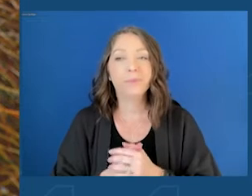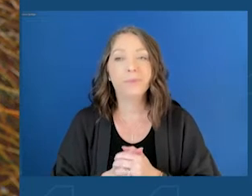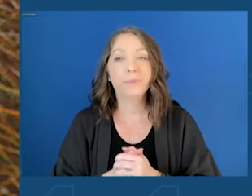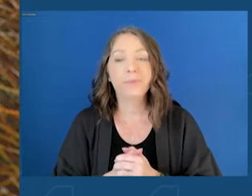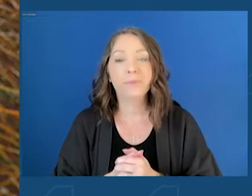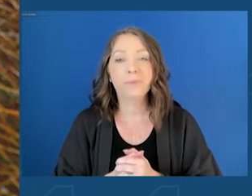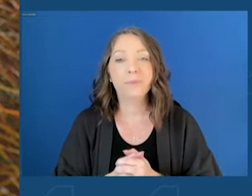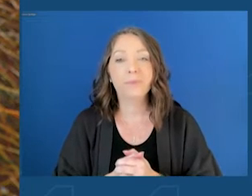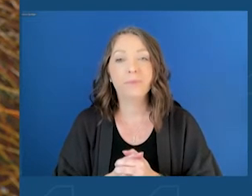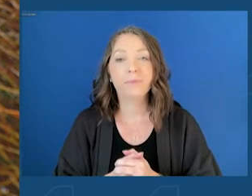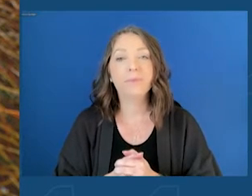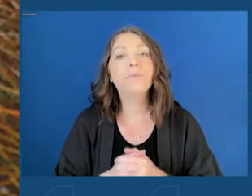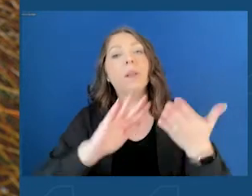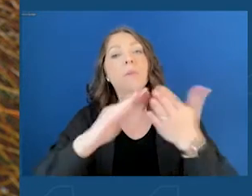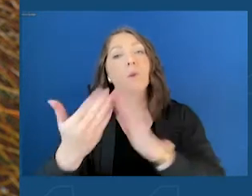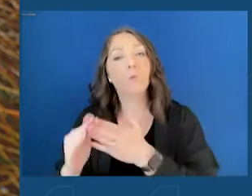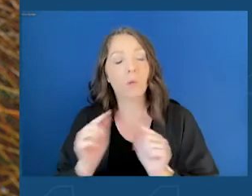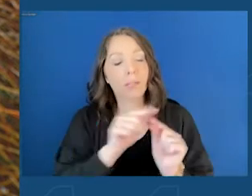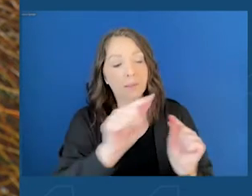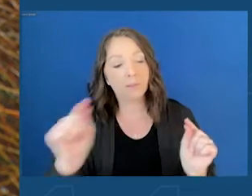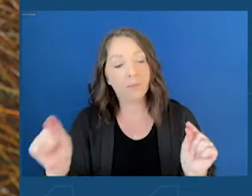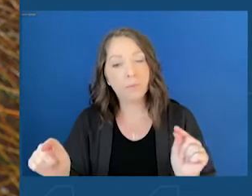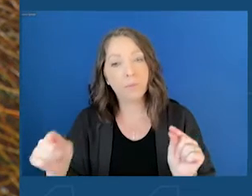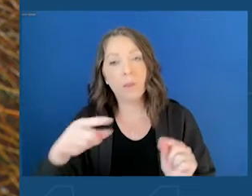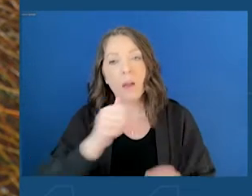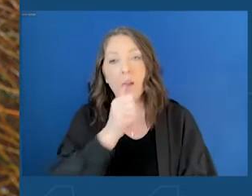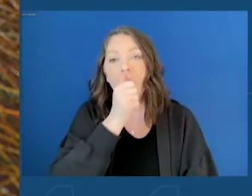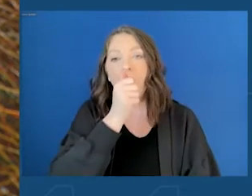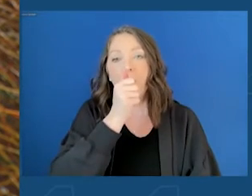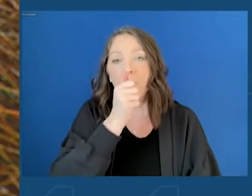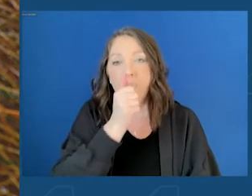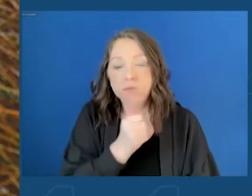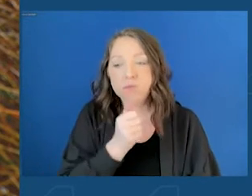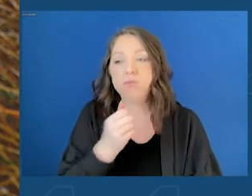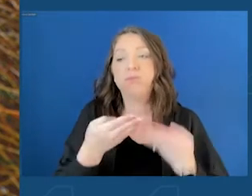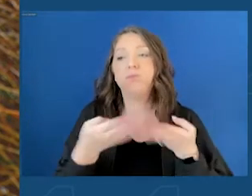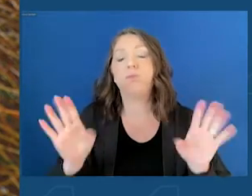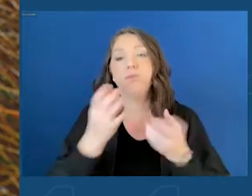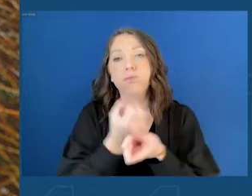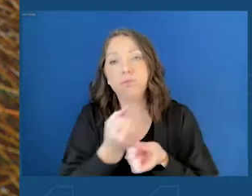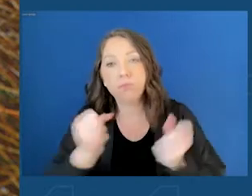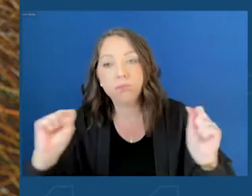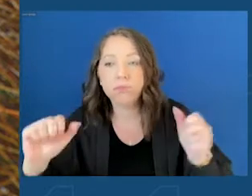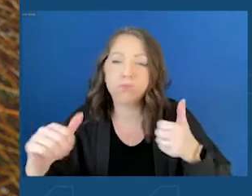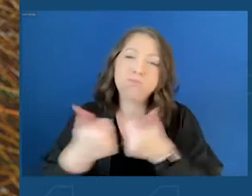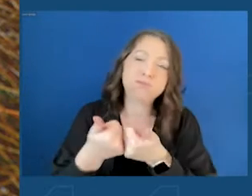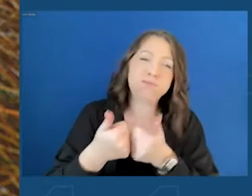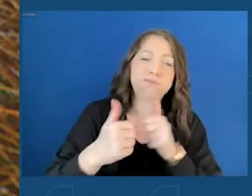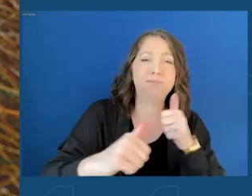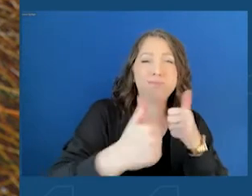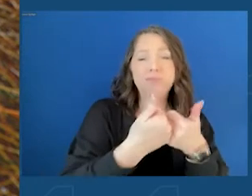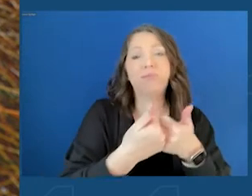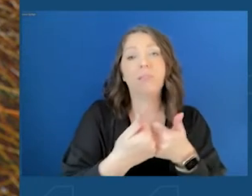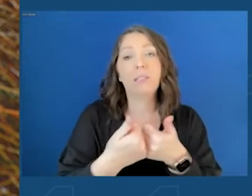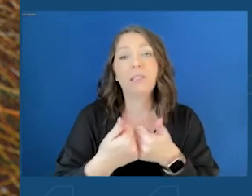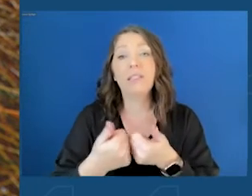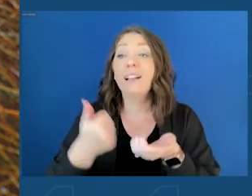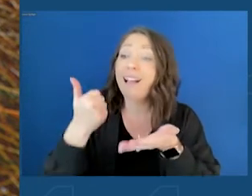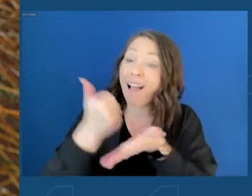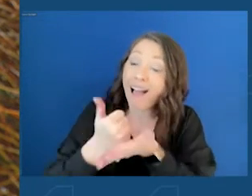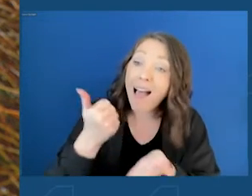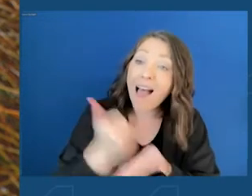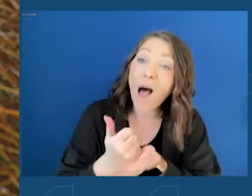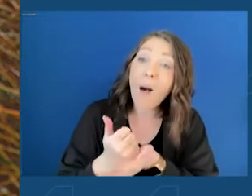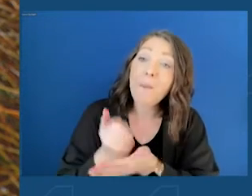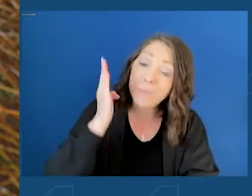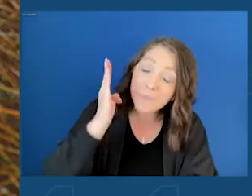For our communities that suffer the public safety challenges our governor just laid out, help is on the way, because